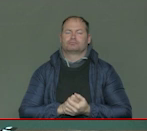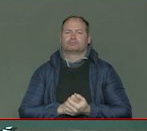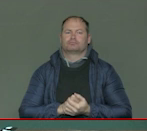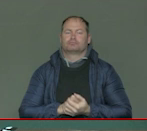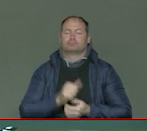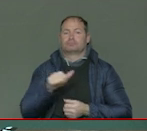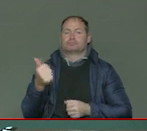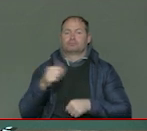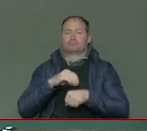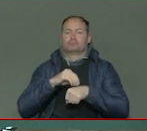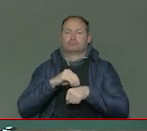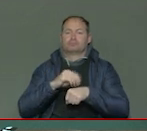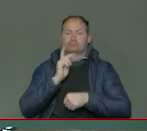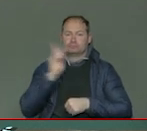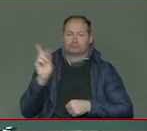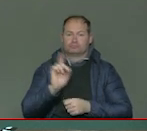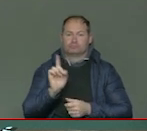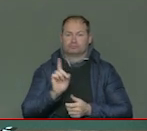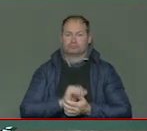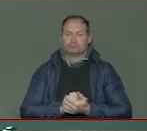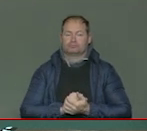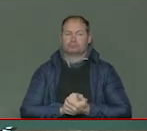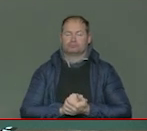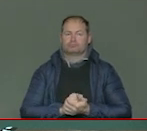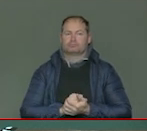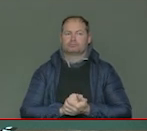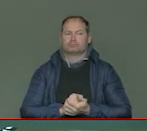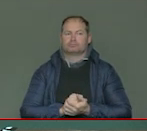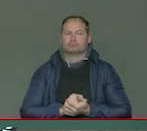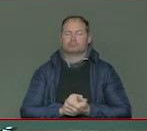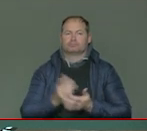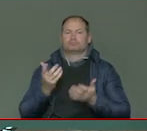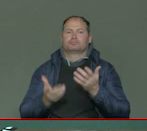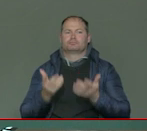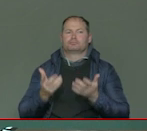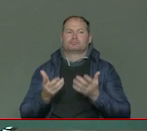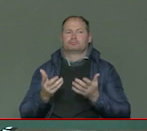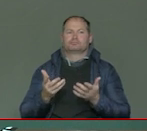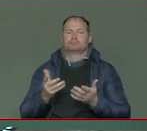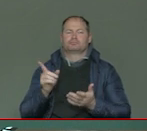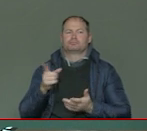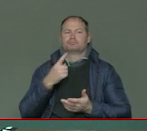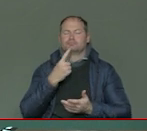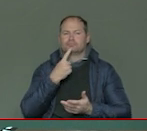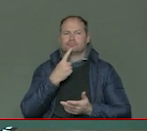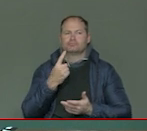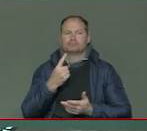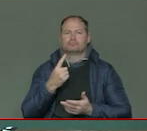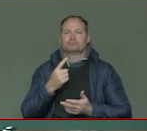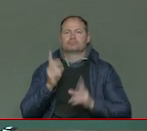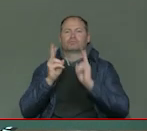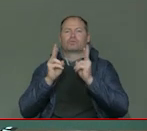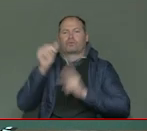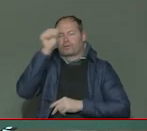problem that you will sometimes see, let's say they did not say anything about the 12 April that the money